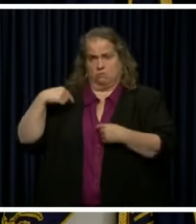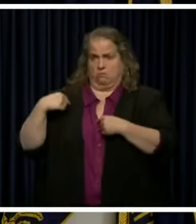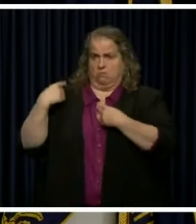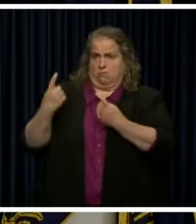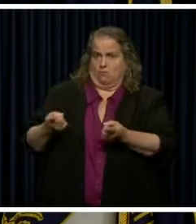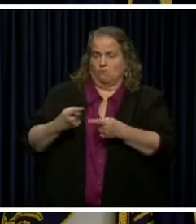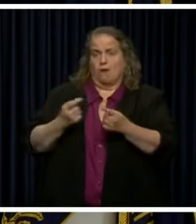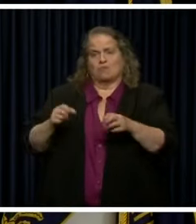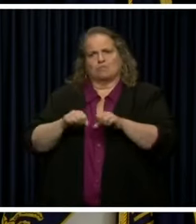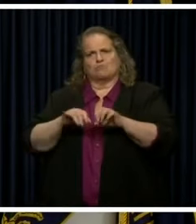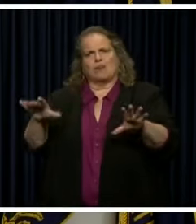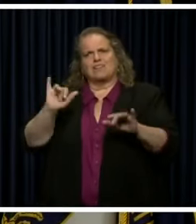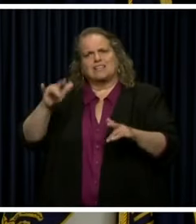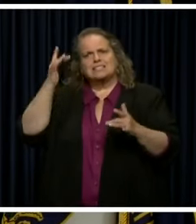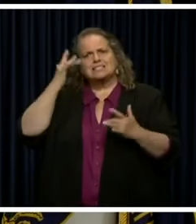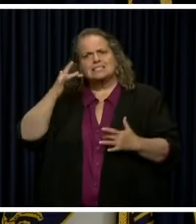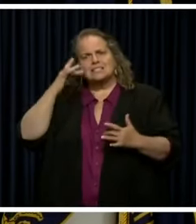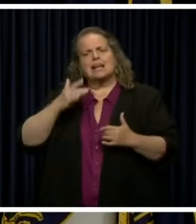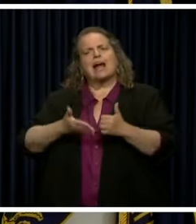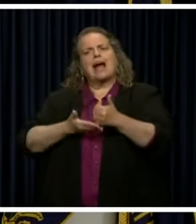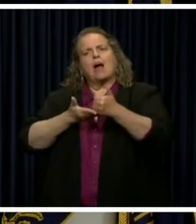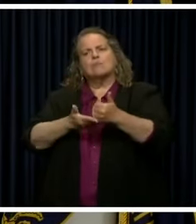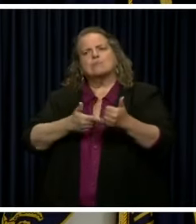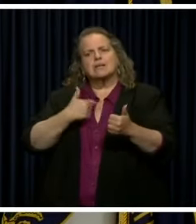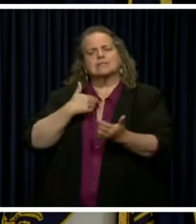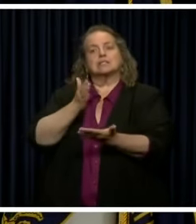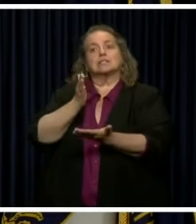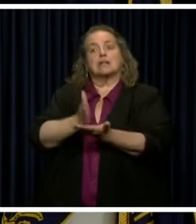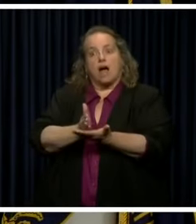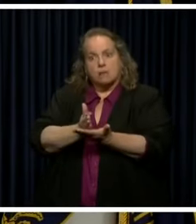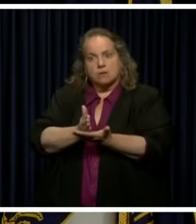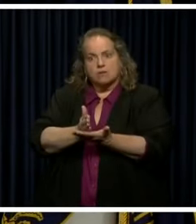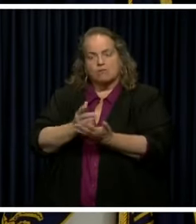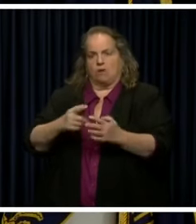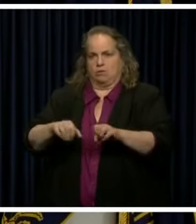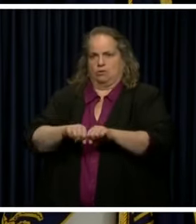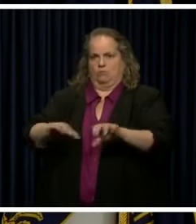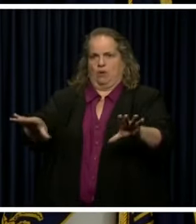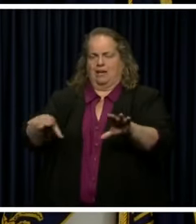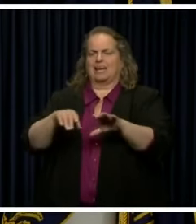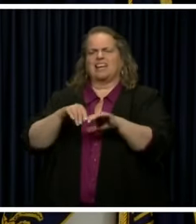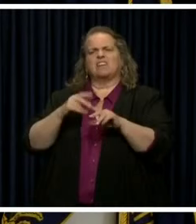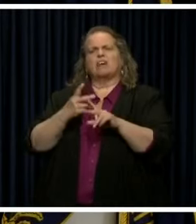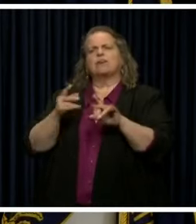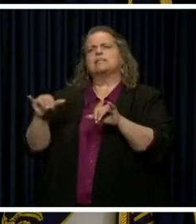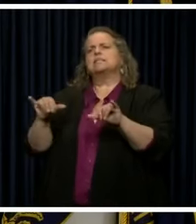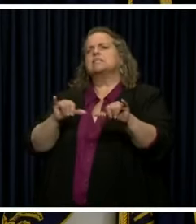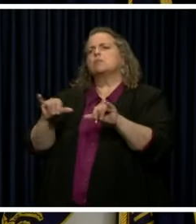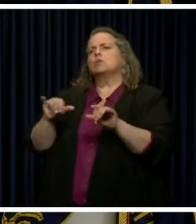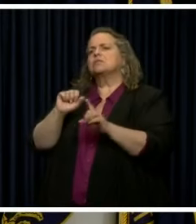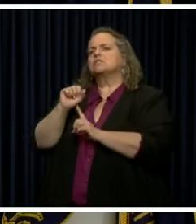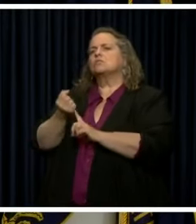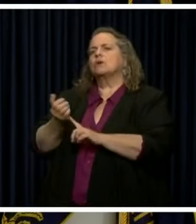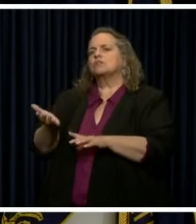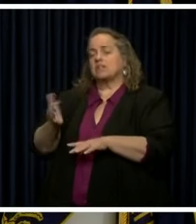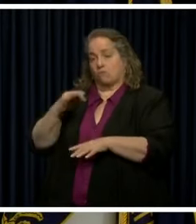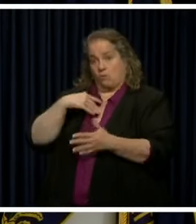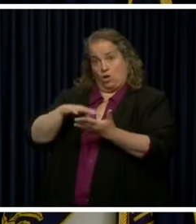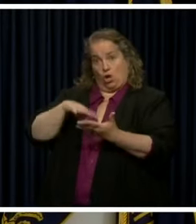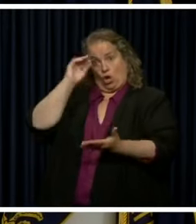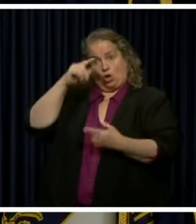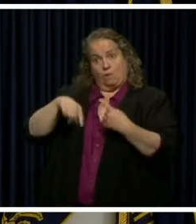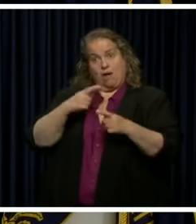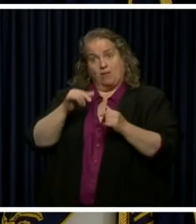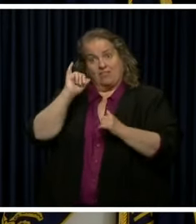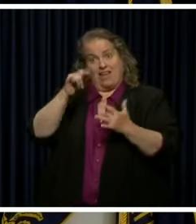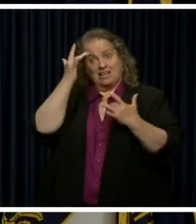from the spread of this disease helps us stop it from spreading in similar circumstances. Right? If we've learned about the